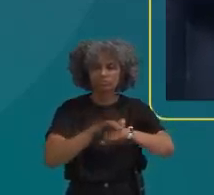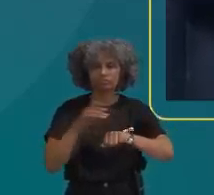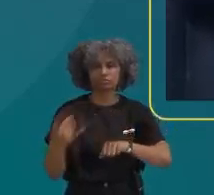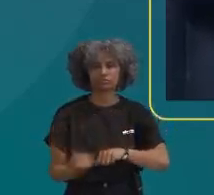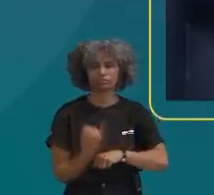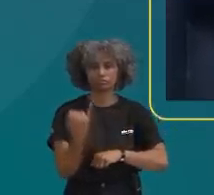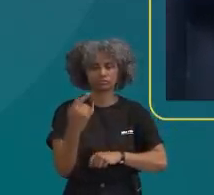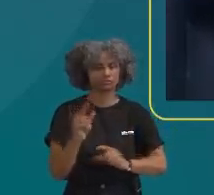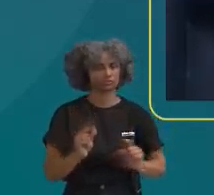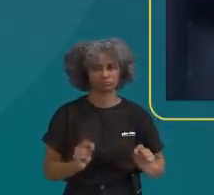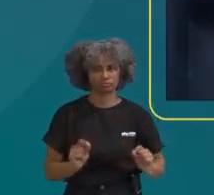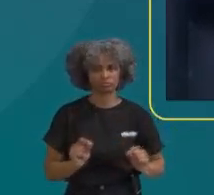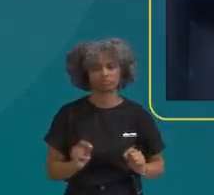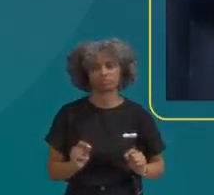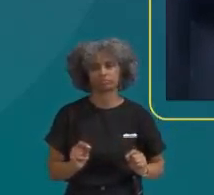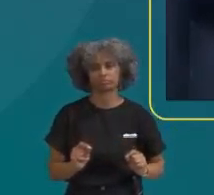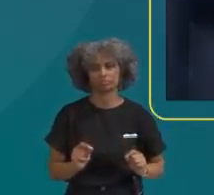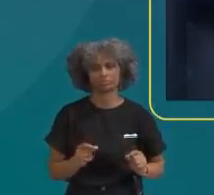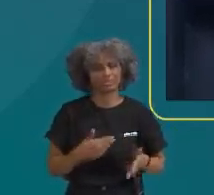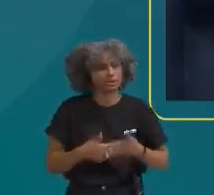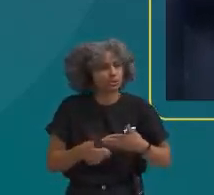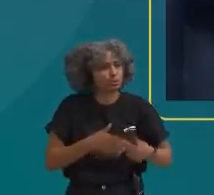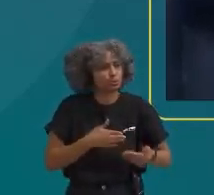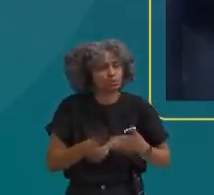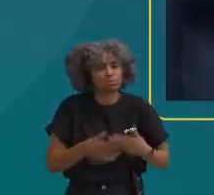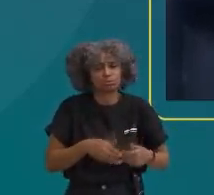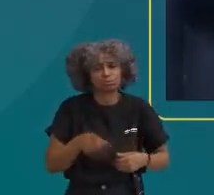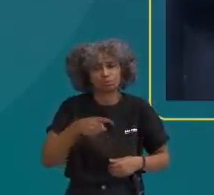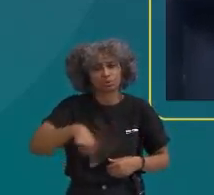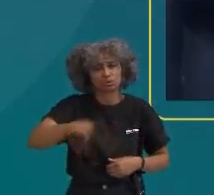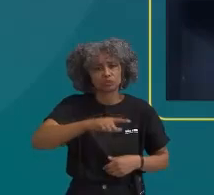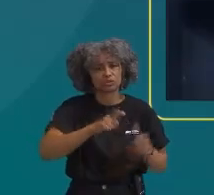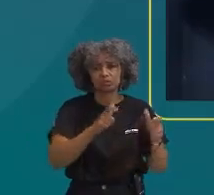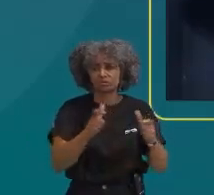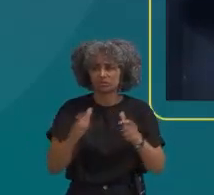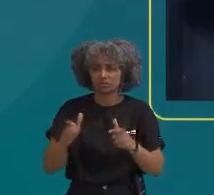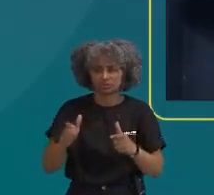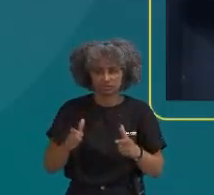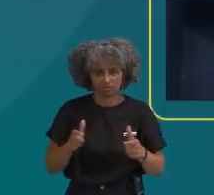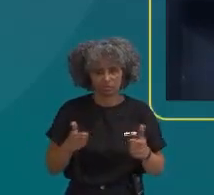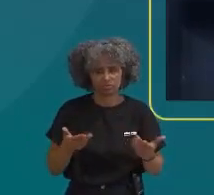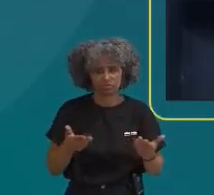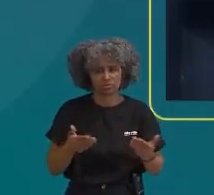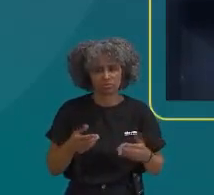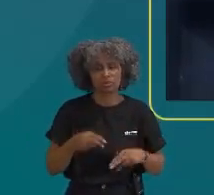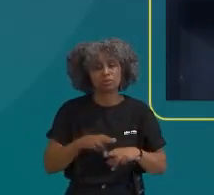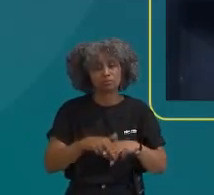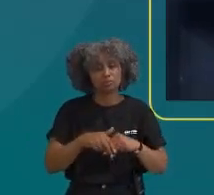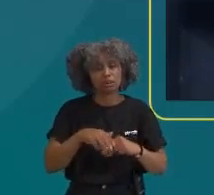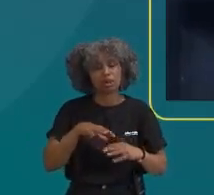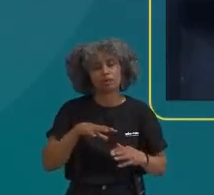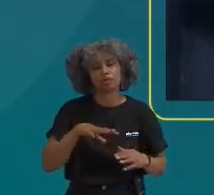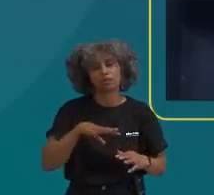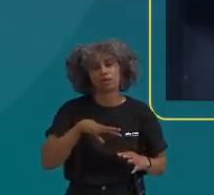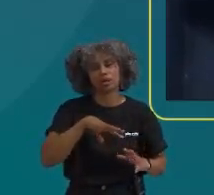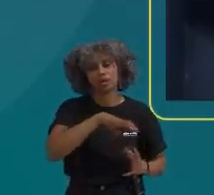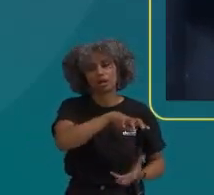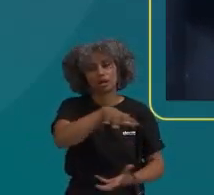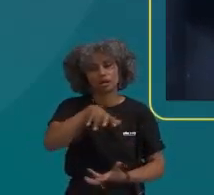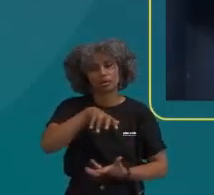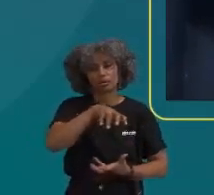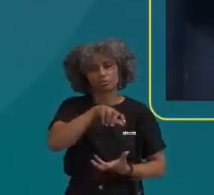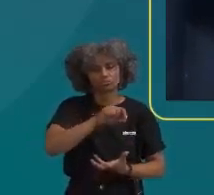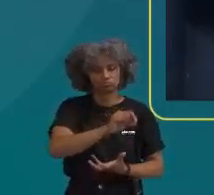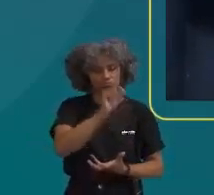where we are in the world, because of the globalization that we are now experiencing, there's a lot of investors coming in from different parts of the